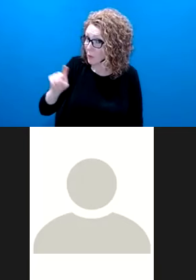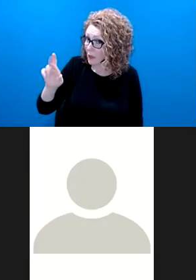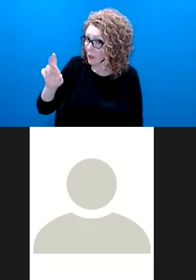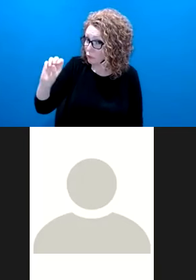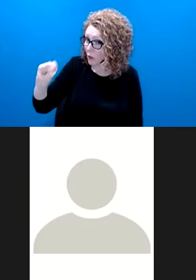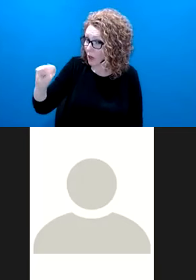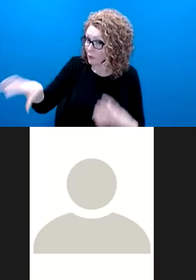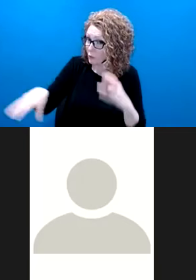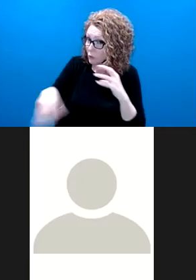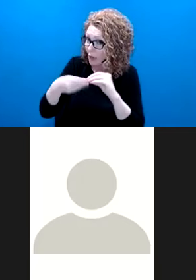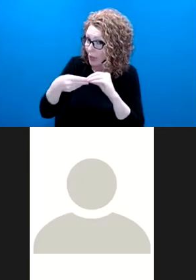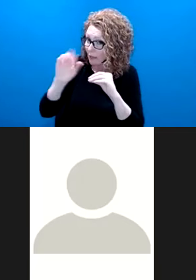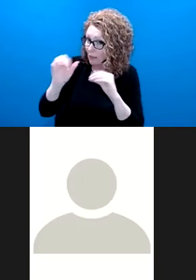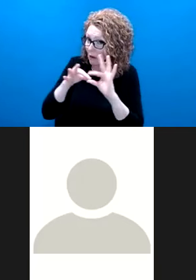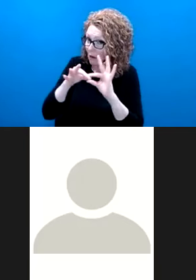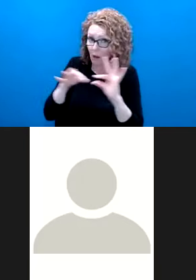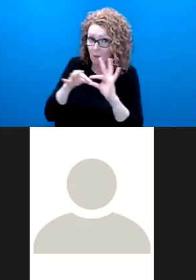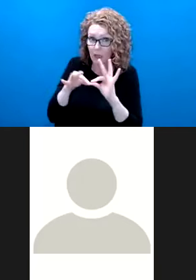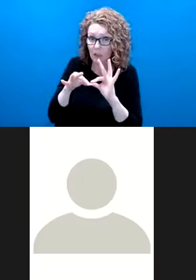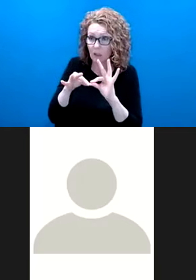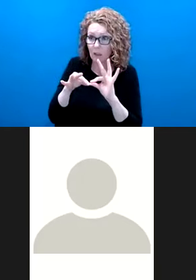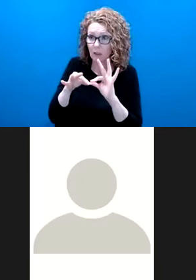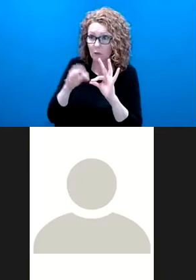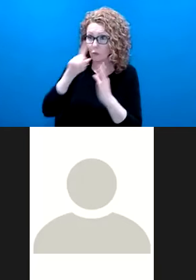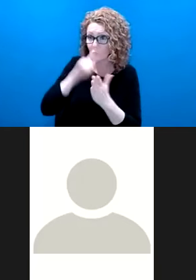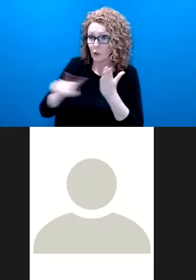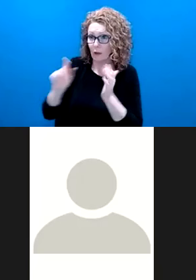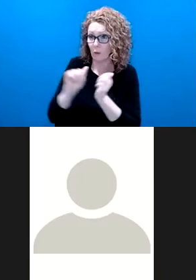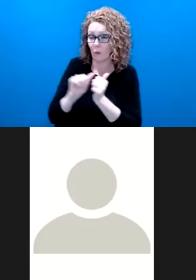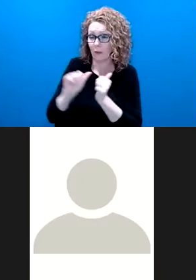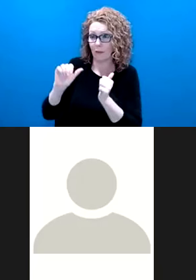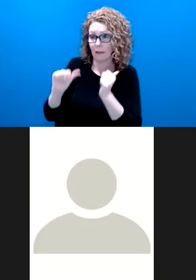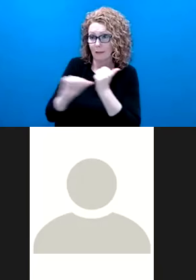there? Make a note.